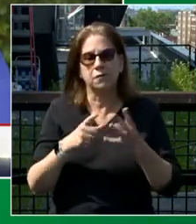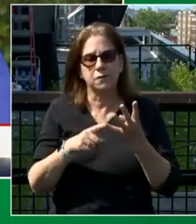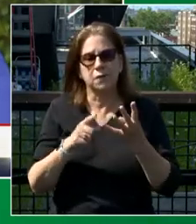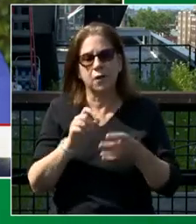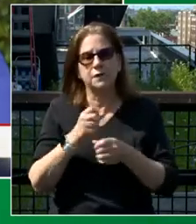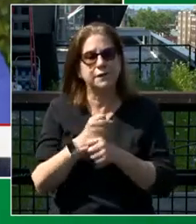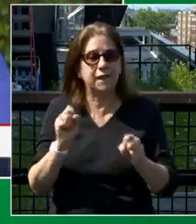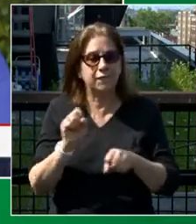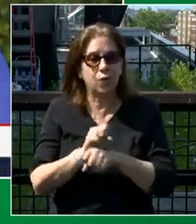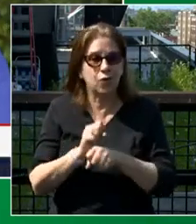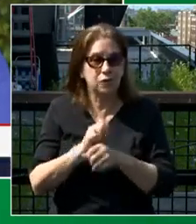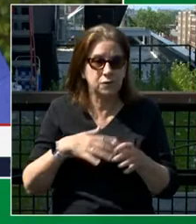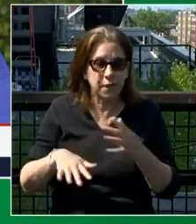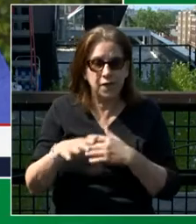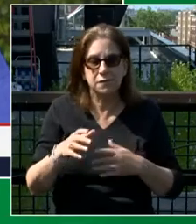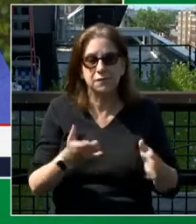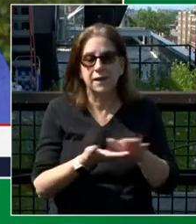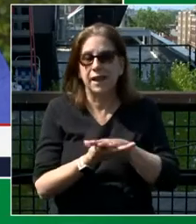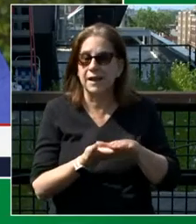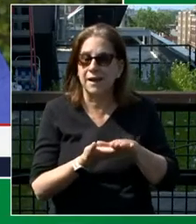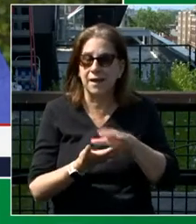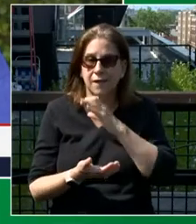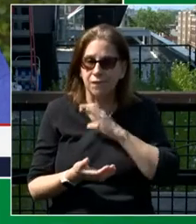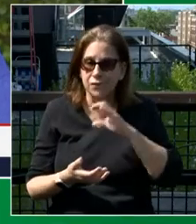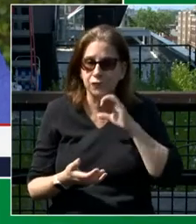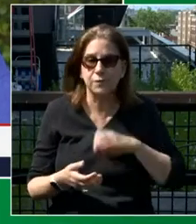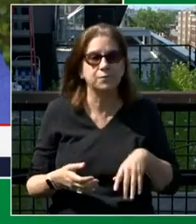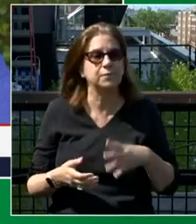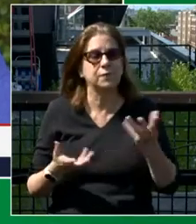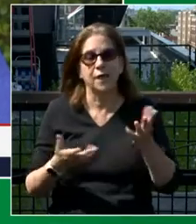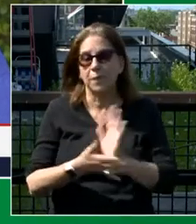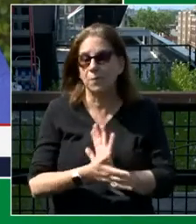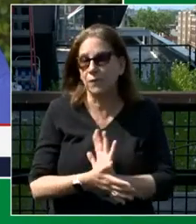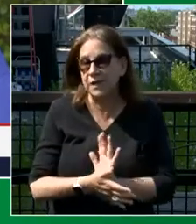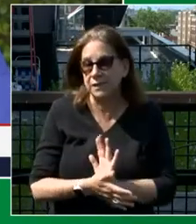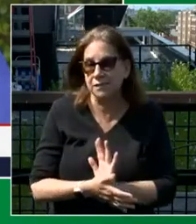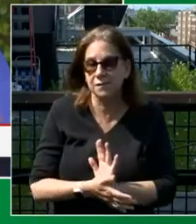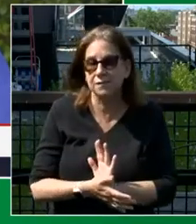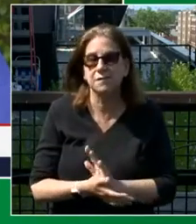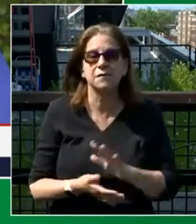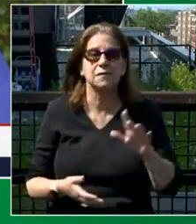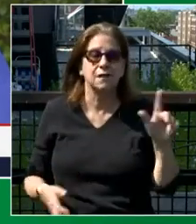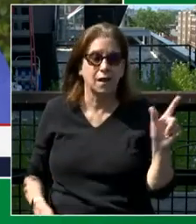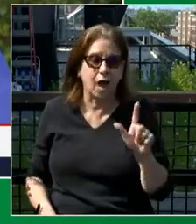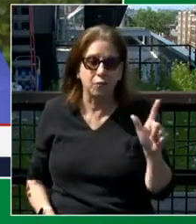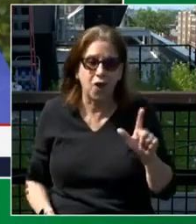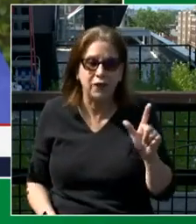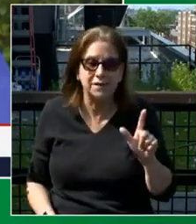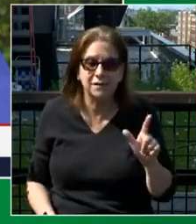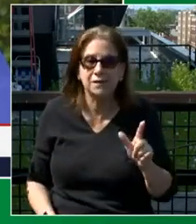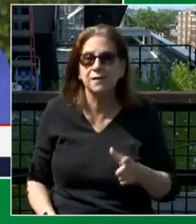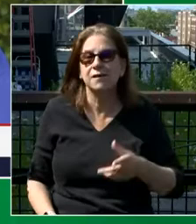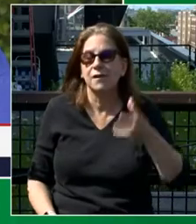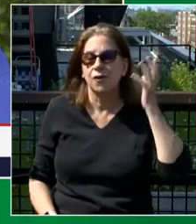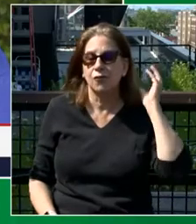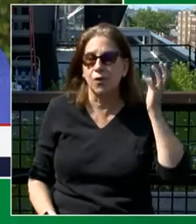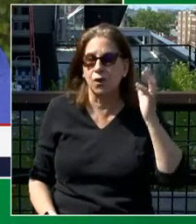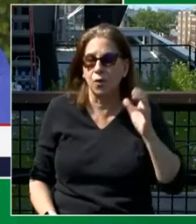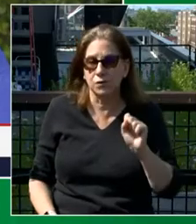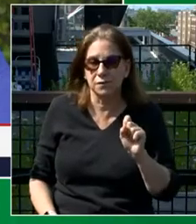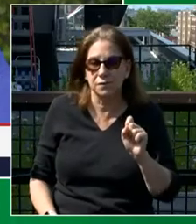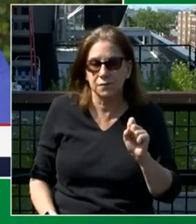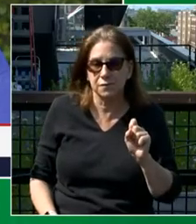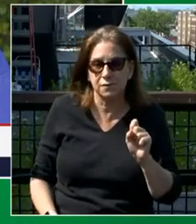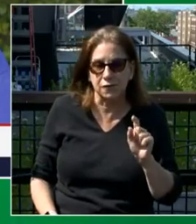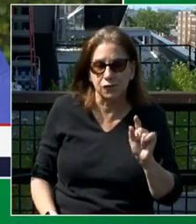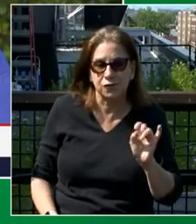cafe, cinema, and Radical Library, a radio station that's community-based, as